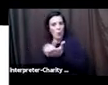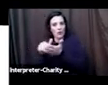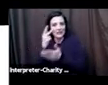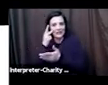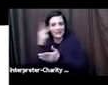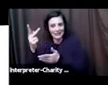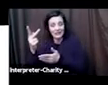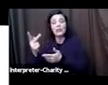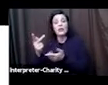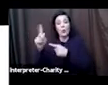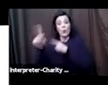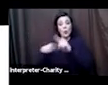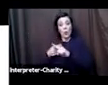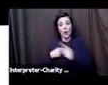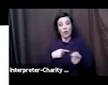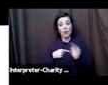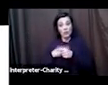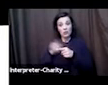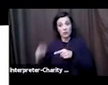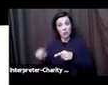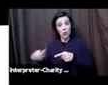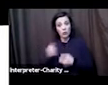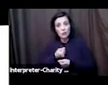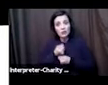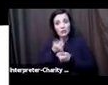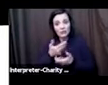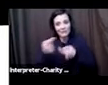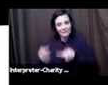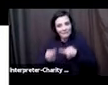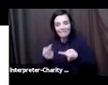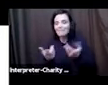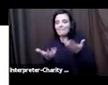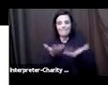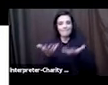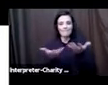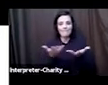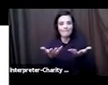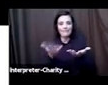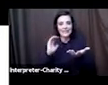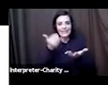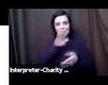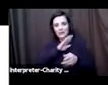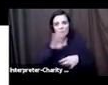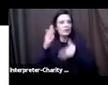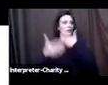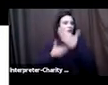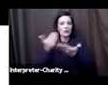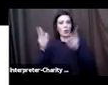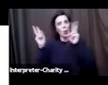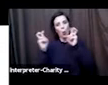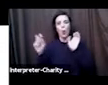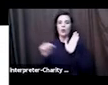but then when they're really then also having a hard time expressing themselves, it's leading to maybe some quote